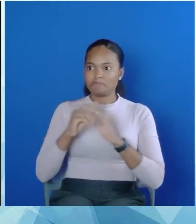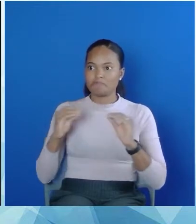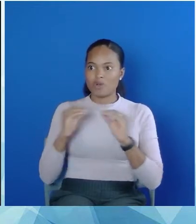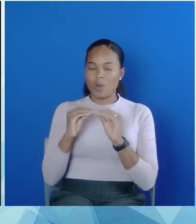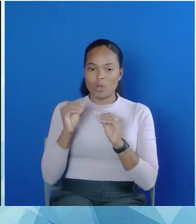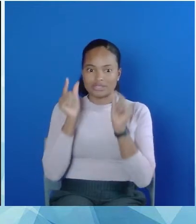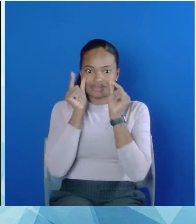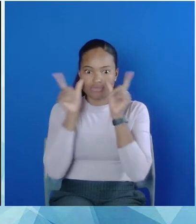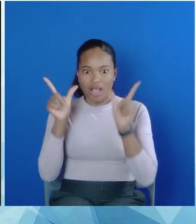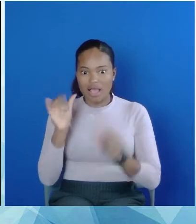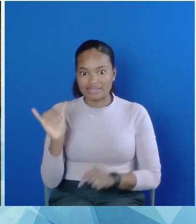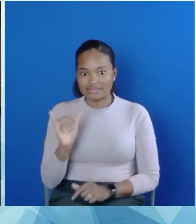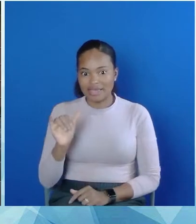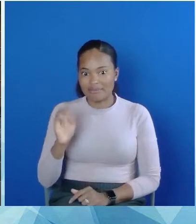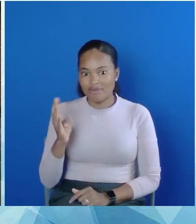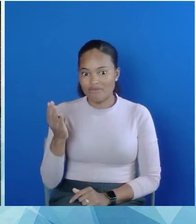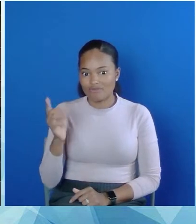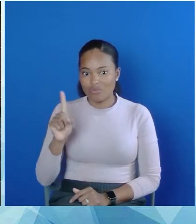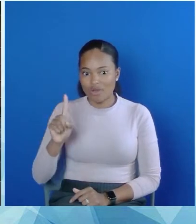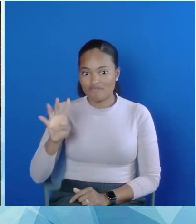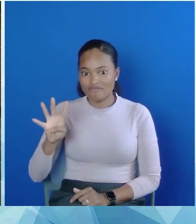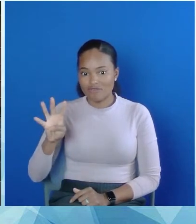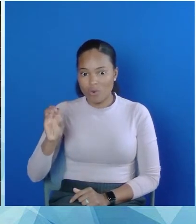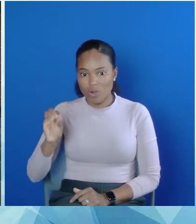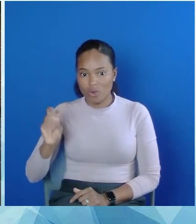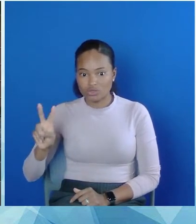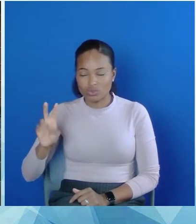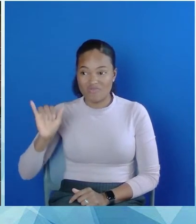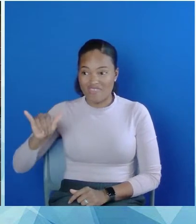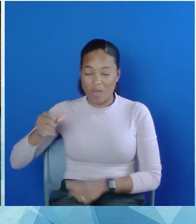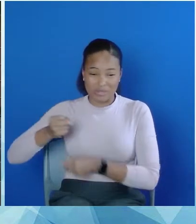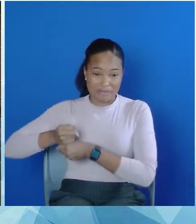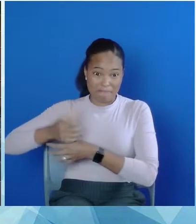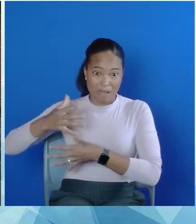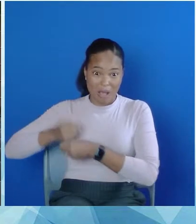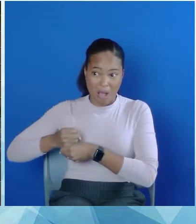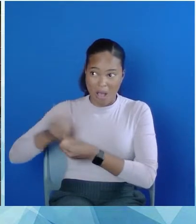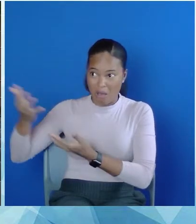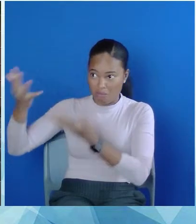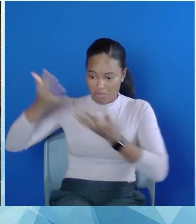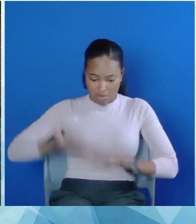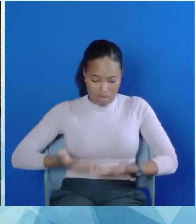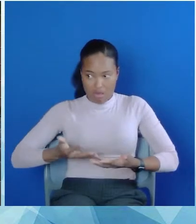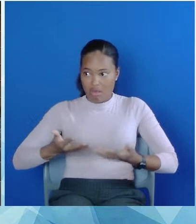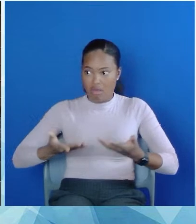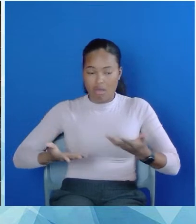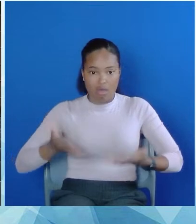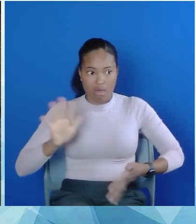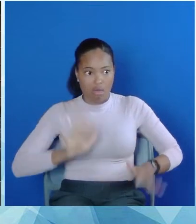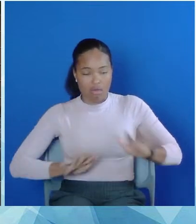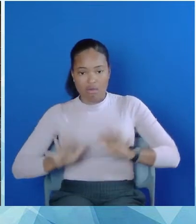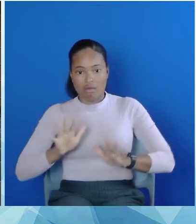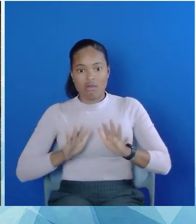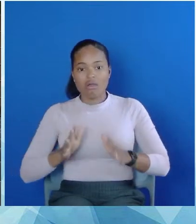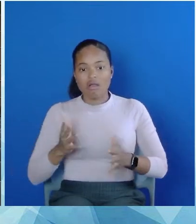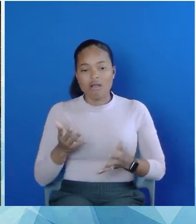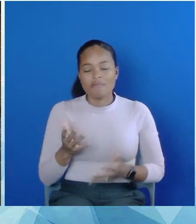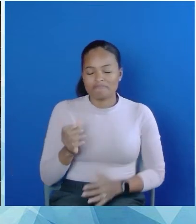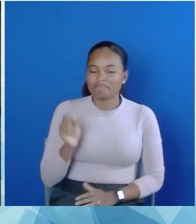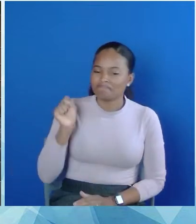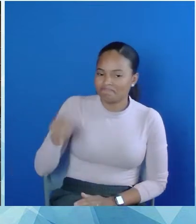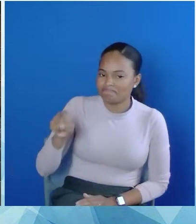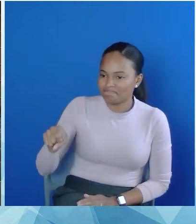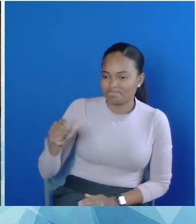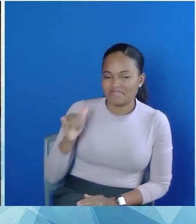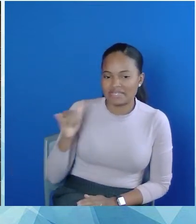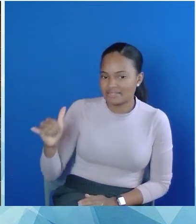and that was a bomb that was dropped on us. yes, and How can we be prepared? Yes, and that is my concern